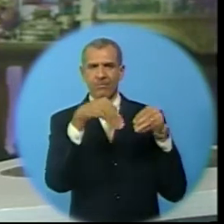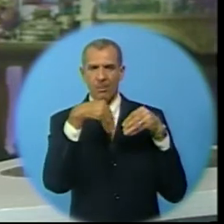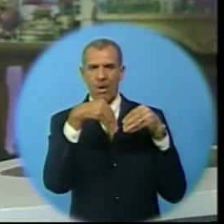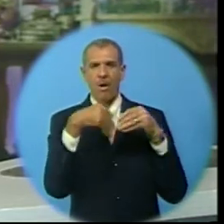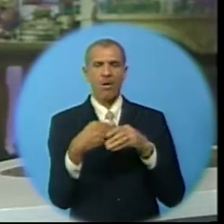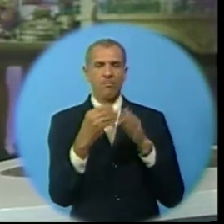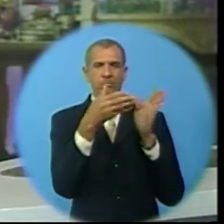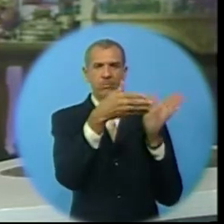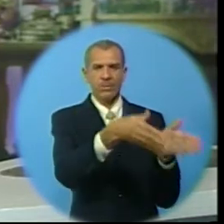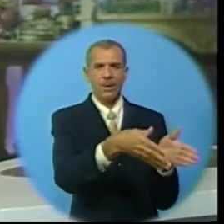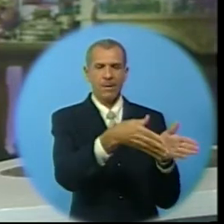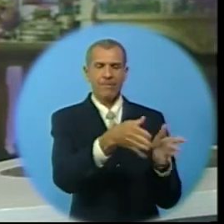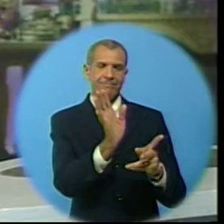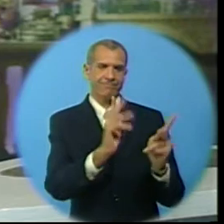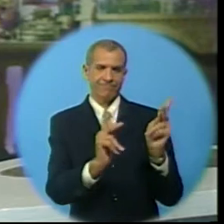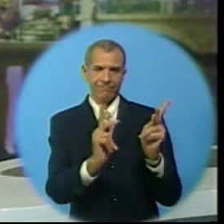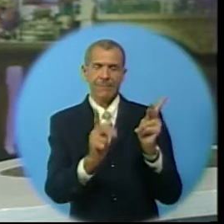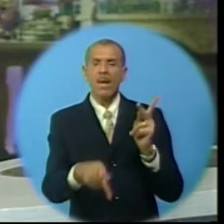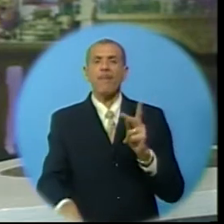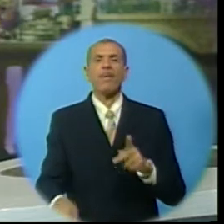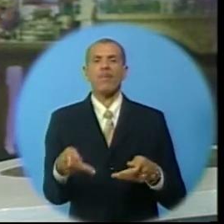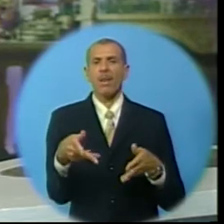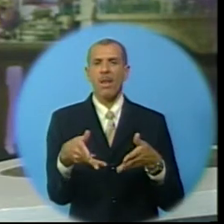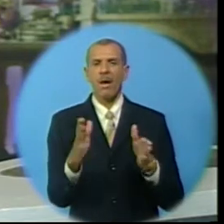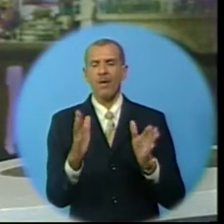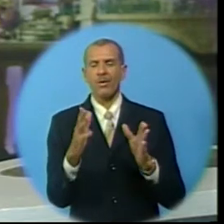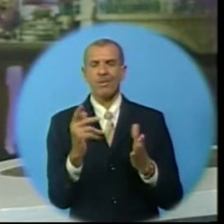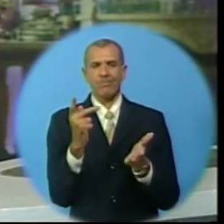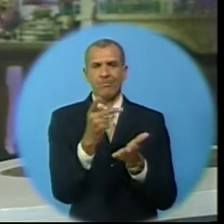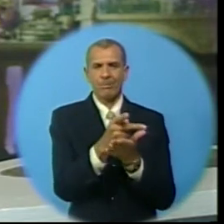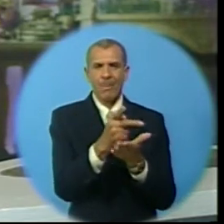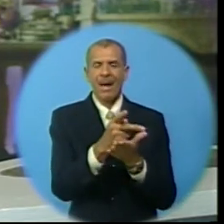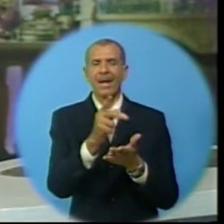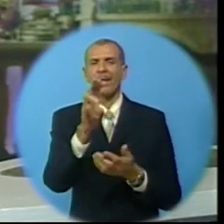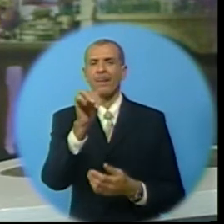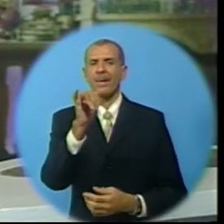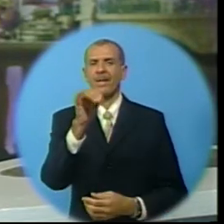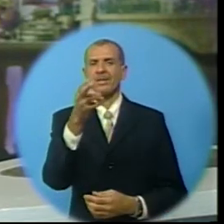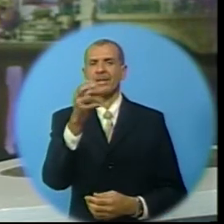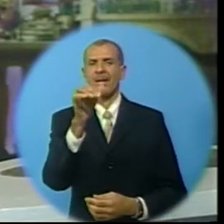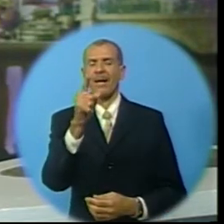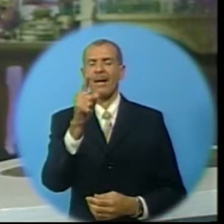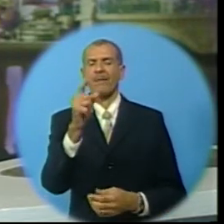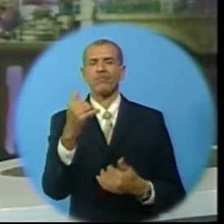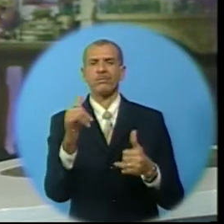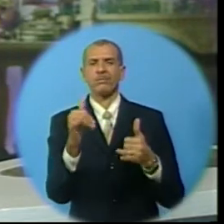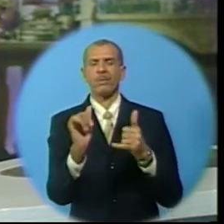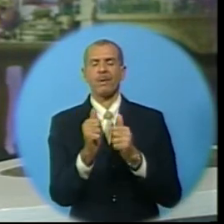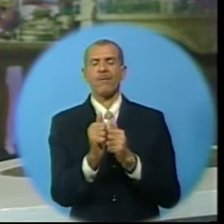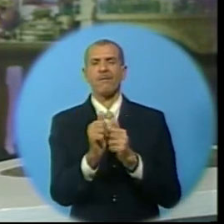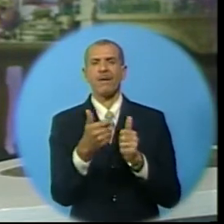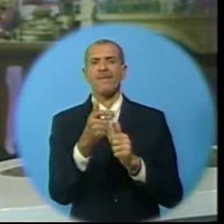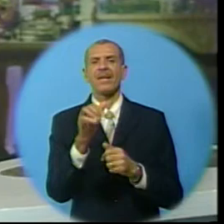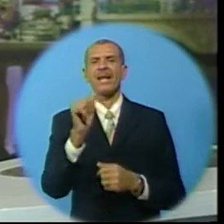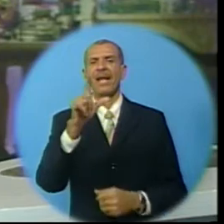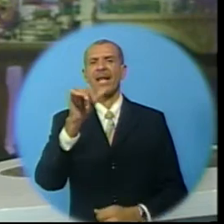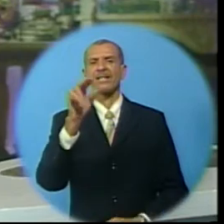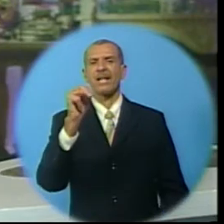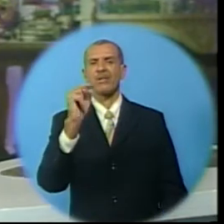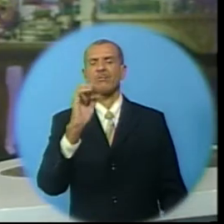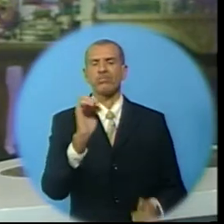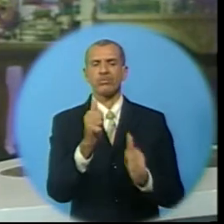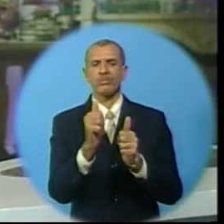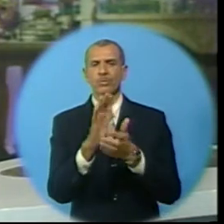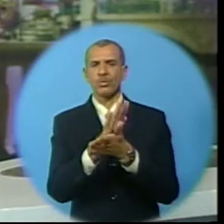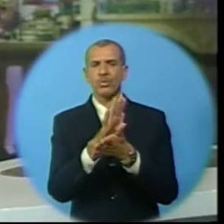down passengers. Patrons will be permitted to park at the Mahaika playing field, the Alexandra School playing field,